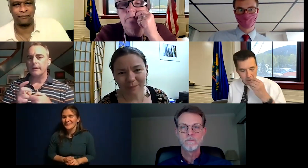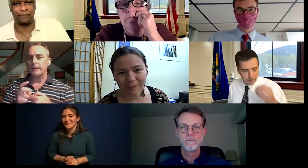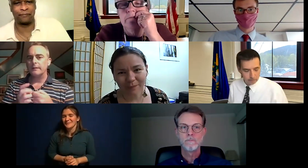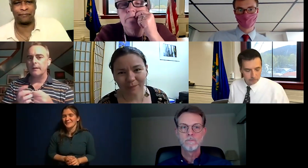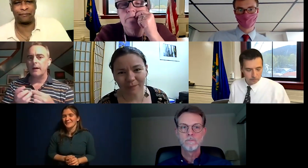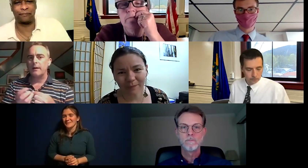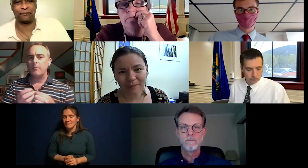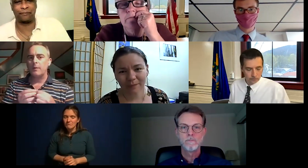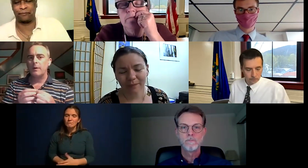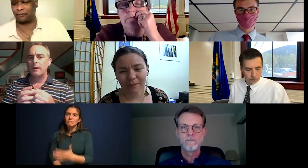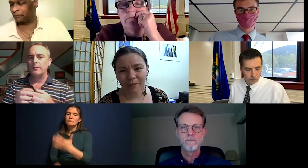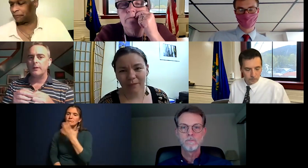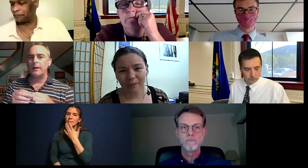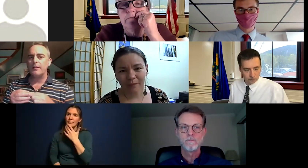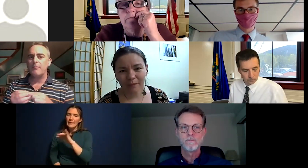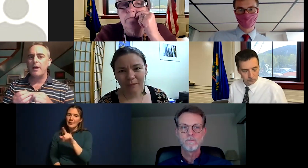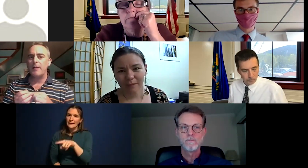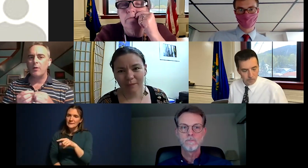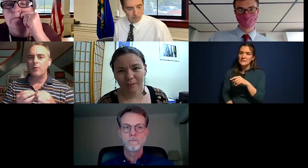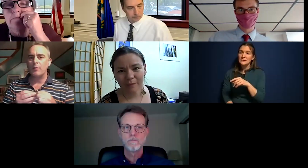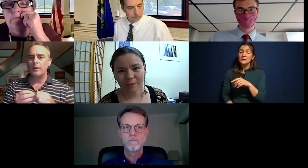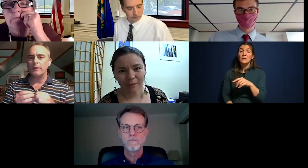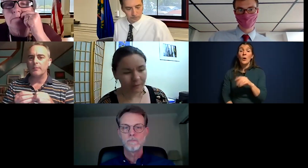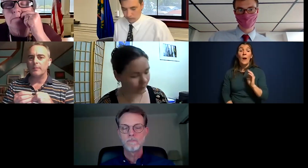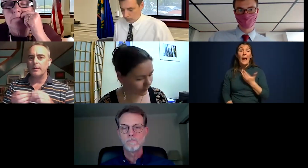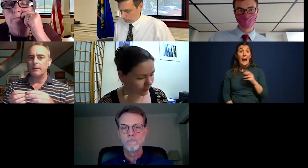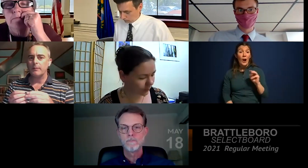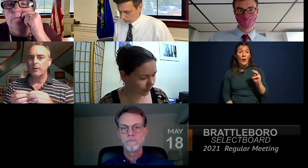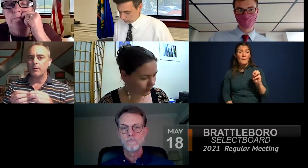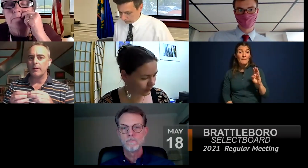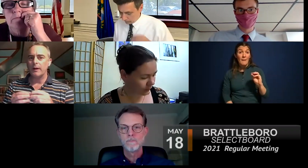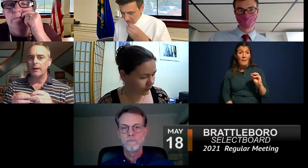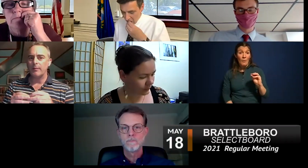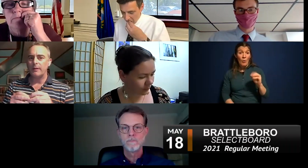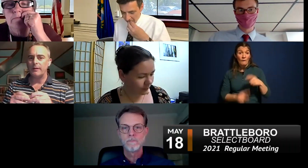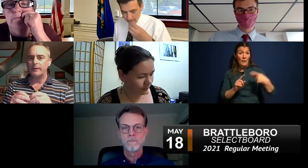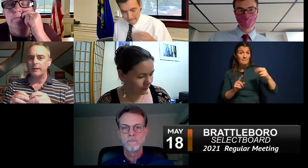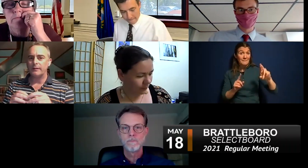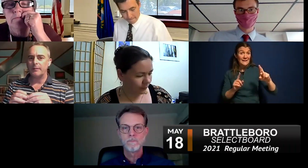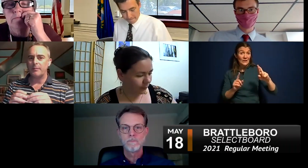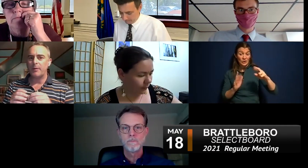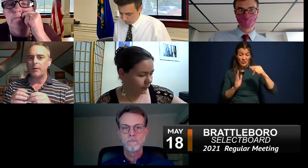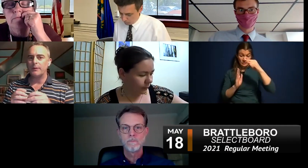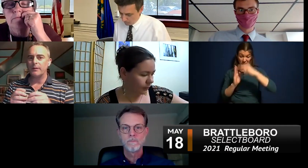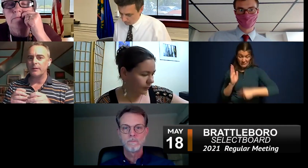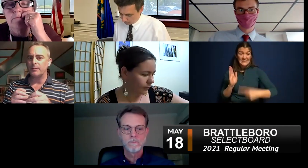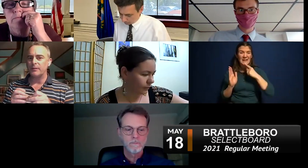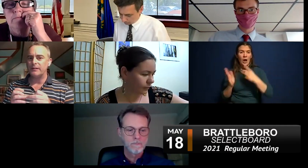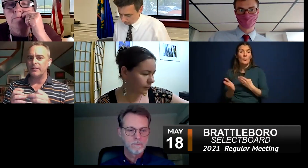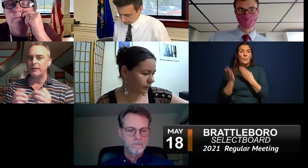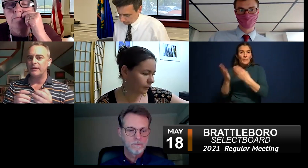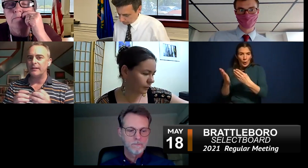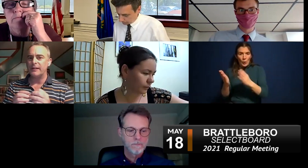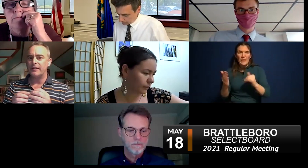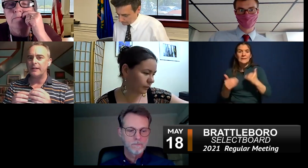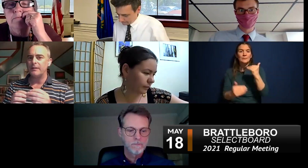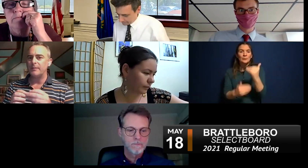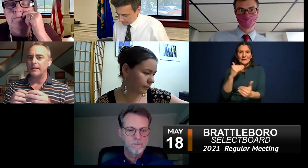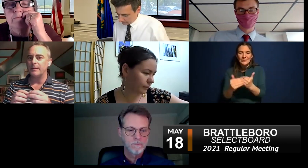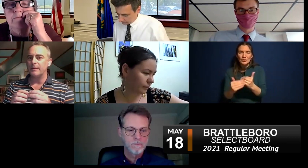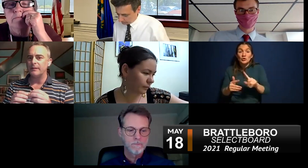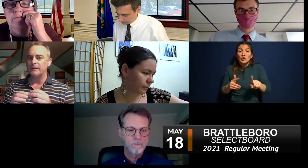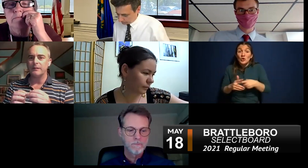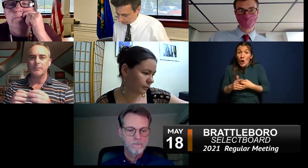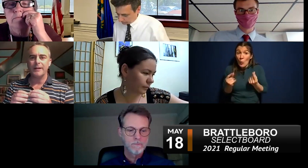Thanks, Liz. So in the memo that Peter wrote, he says, I propose that this procedure initially either